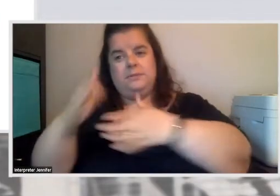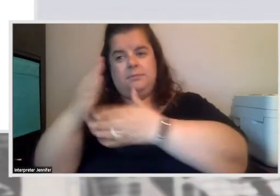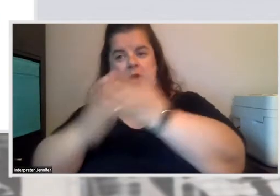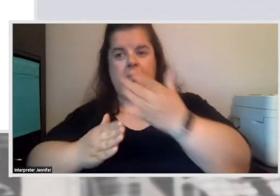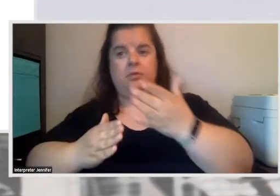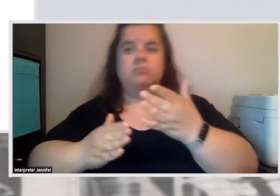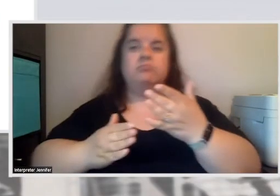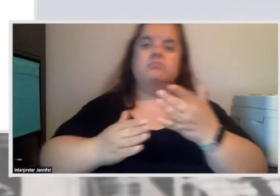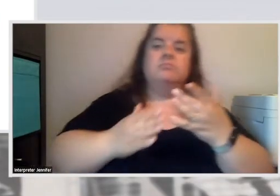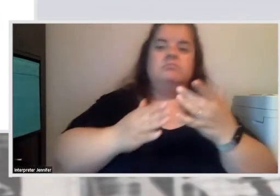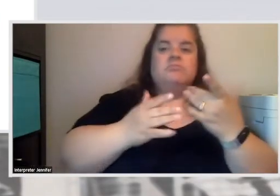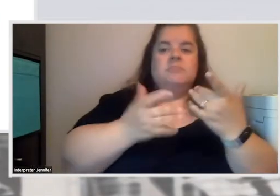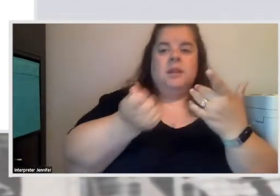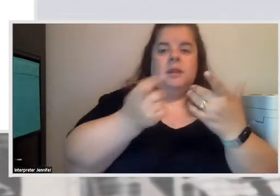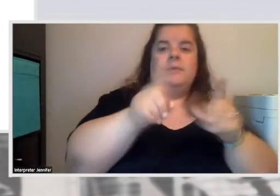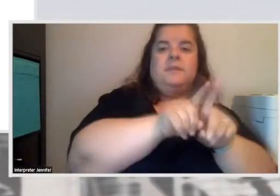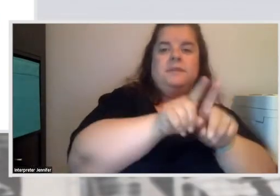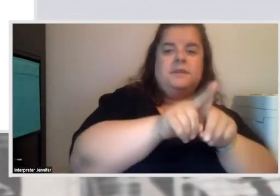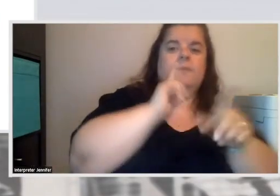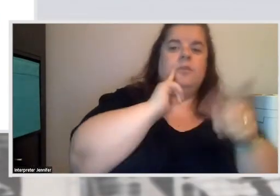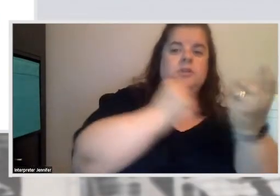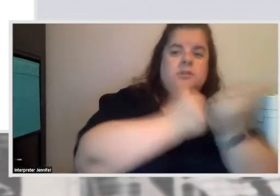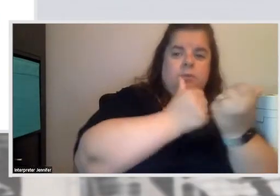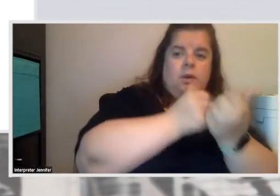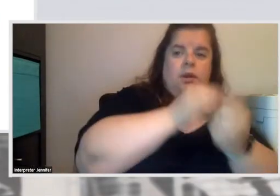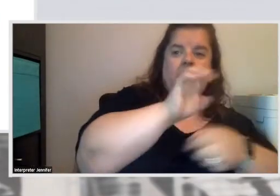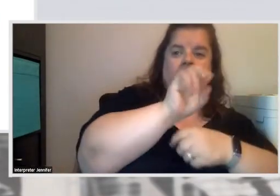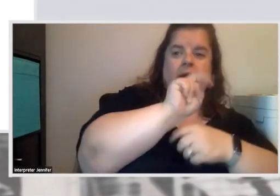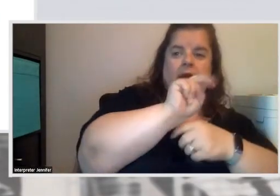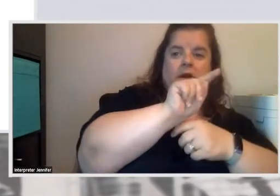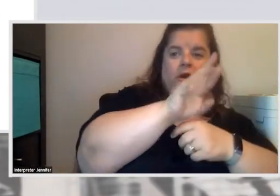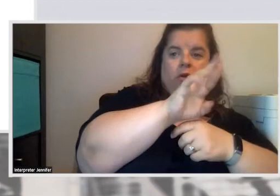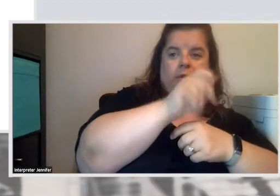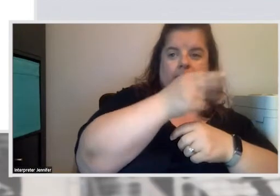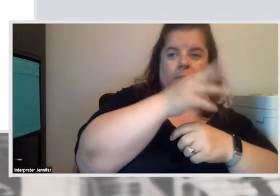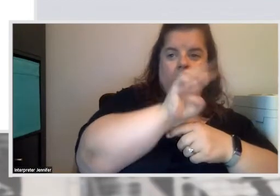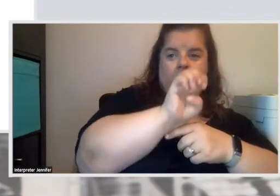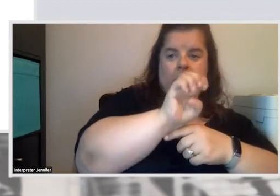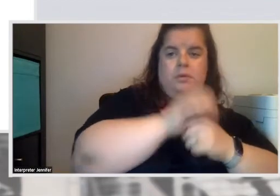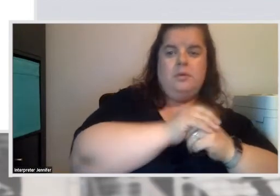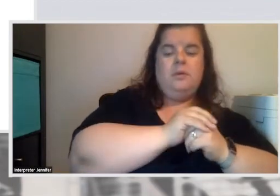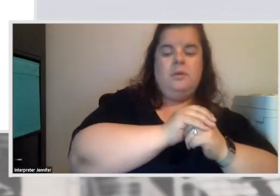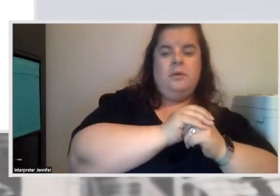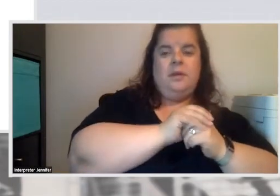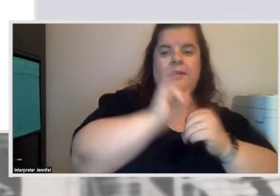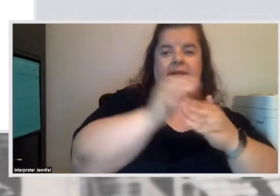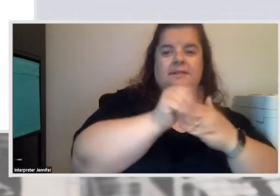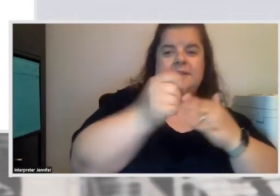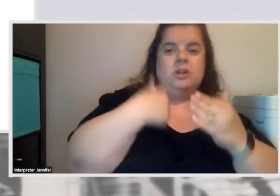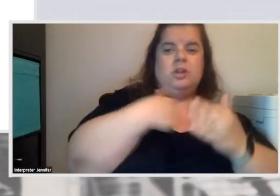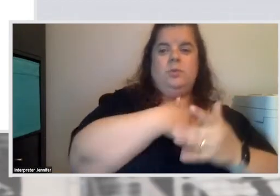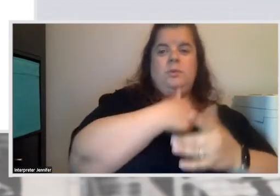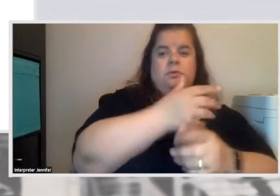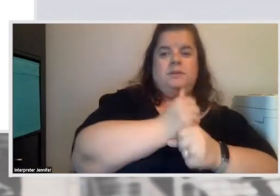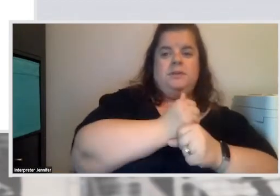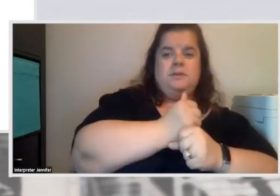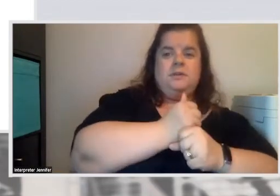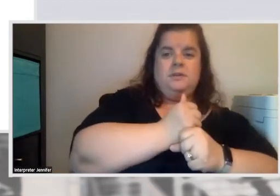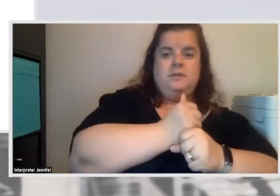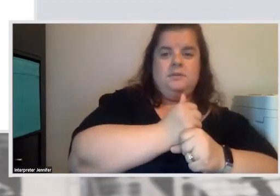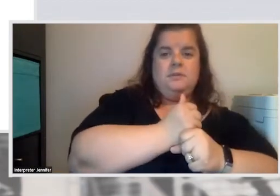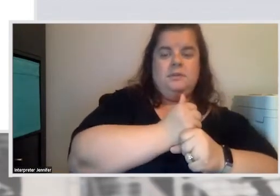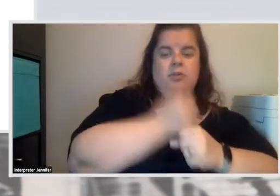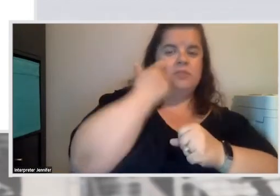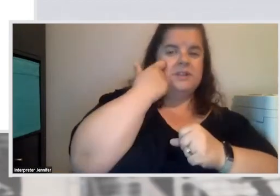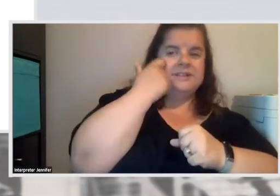grateful to the city and to its investment in our work. But these are the dollars that we received, in the most recent capital budget